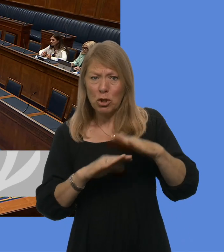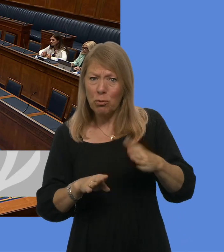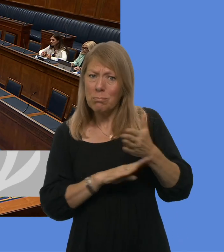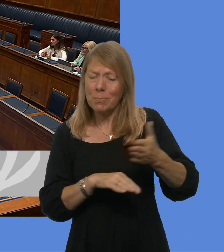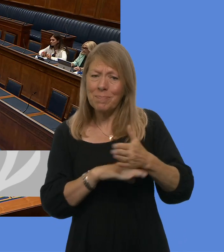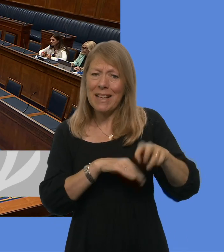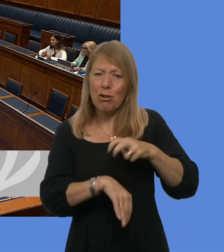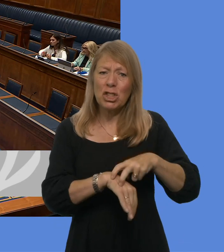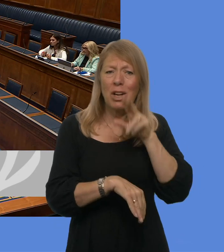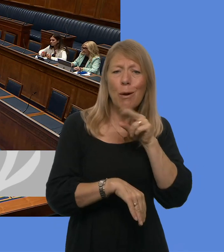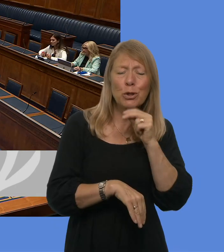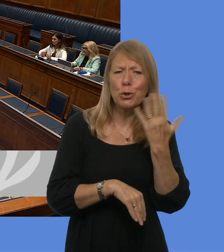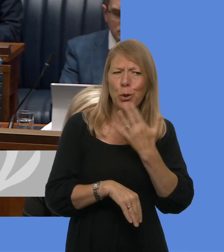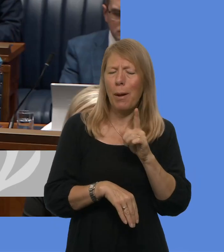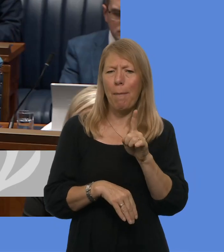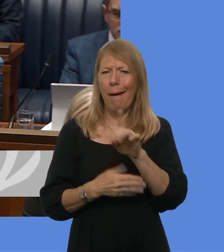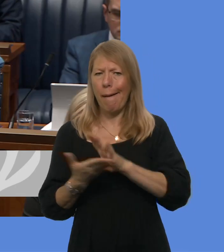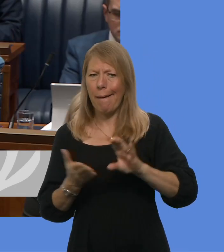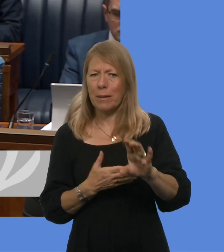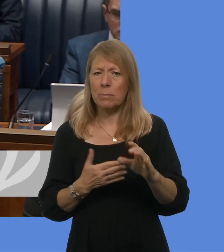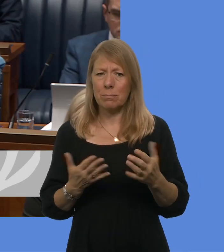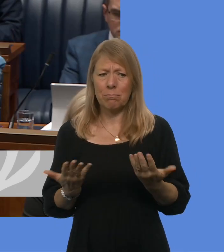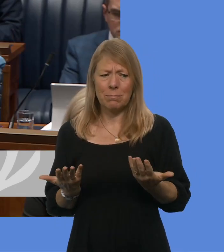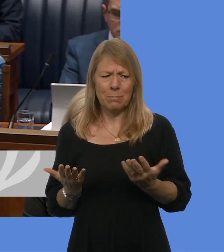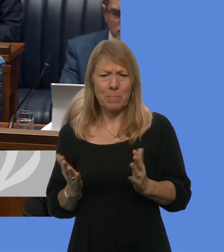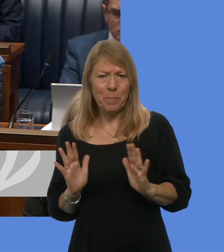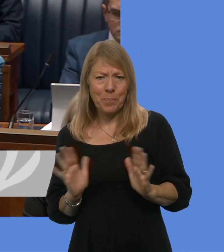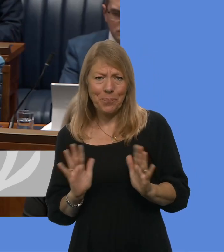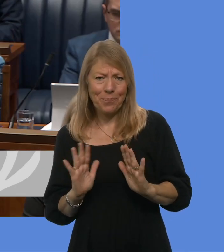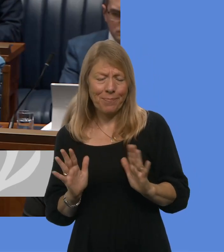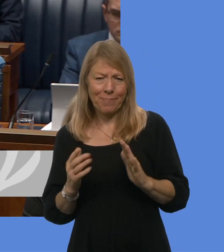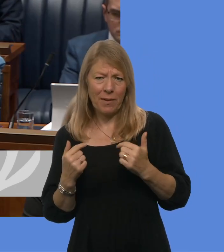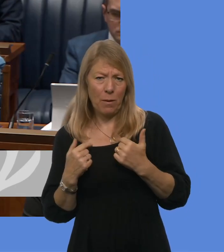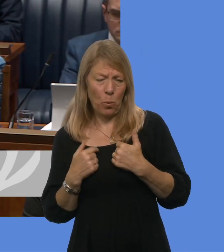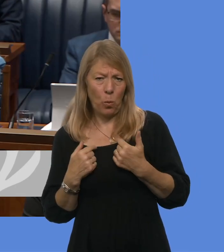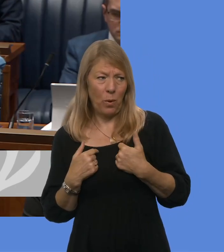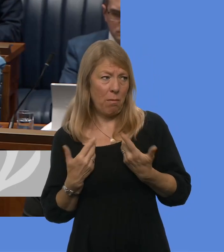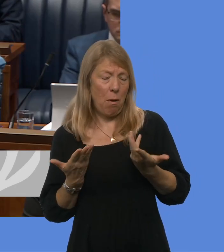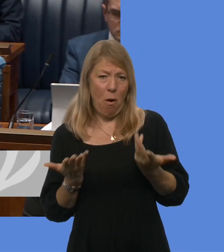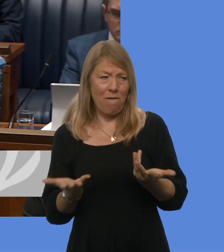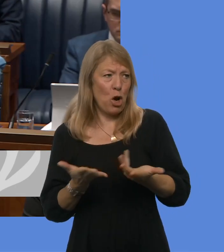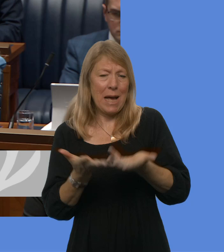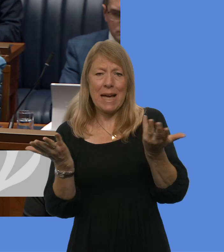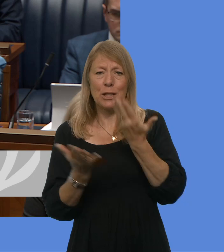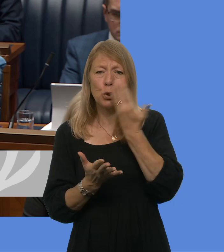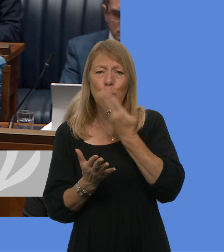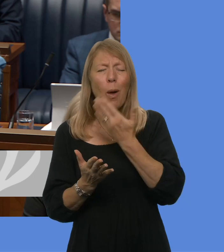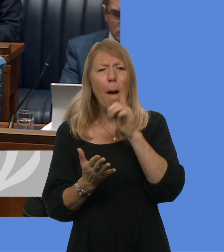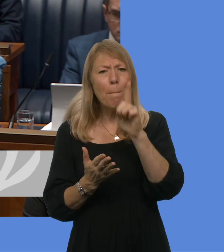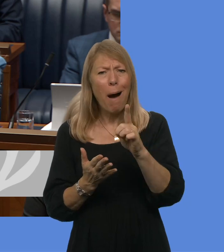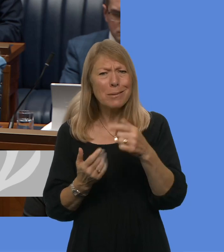to every sector. So whenever the call goes out, and it is a limited amount of funding that is being allocated